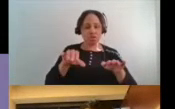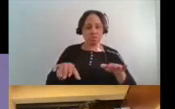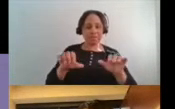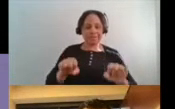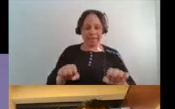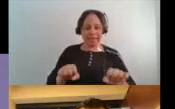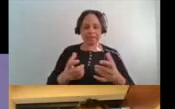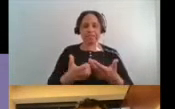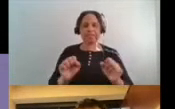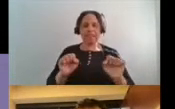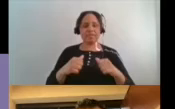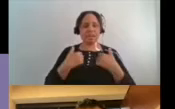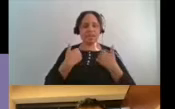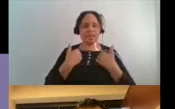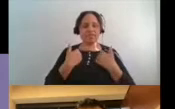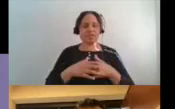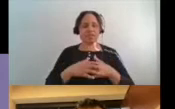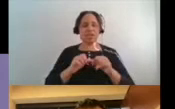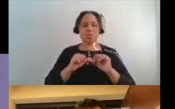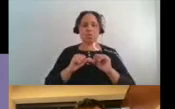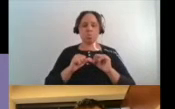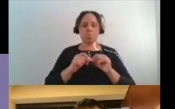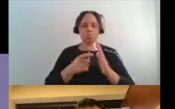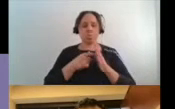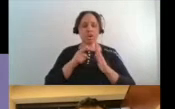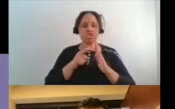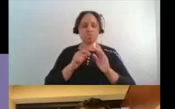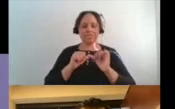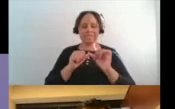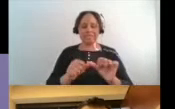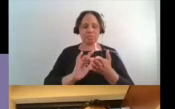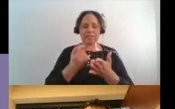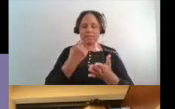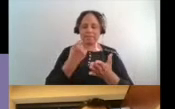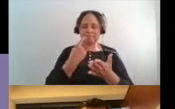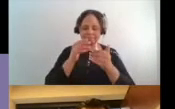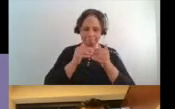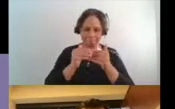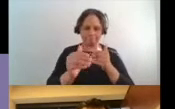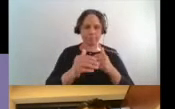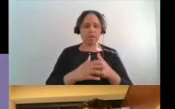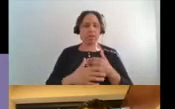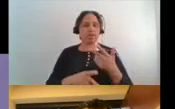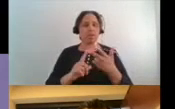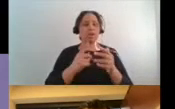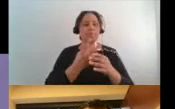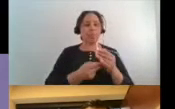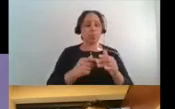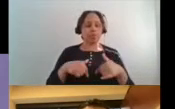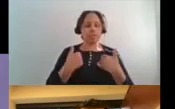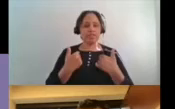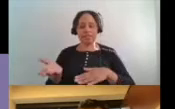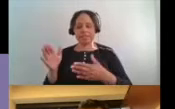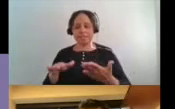It does require lifelong medications to prevent rejection. There's both living and deceased donor options.